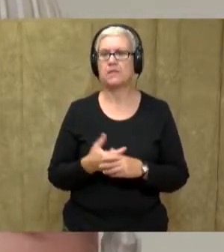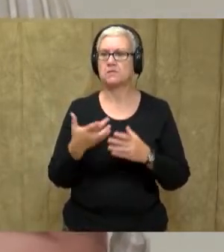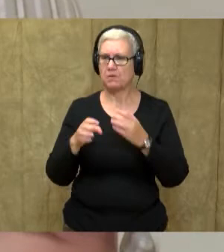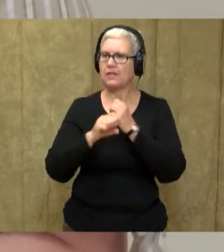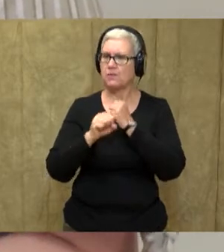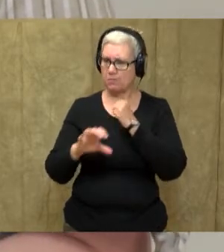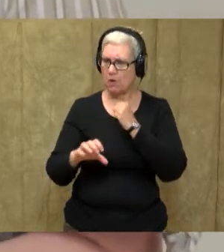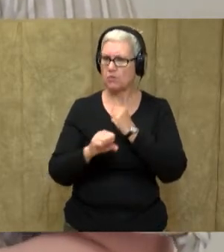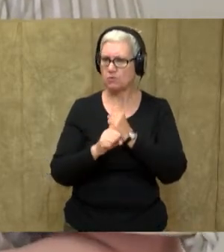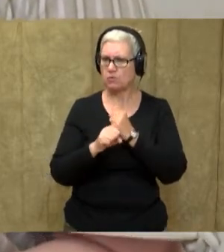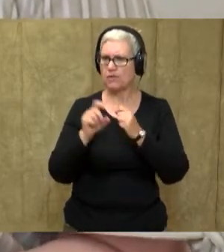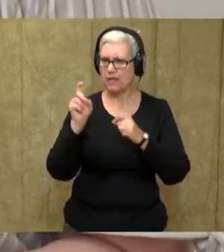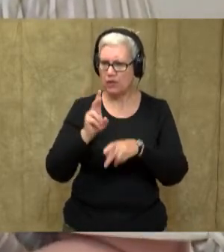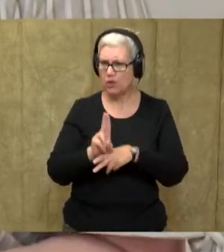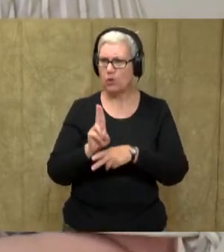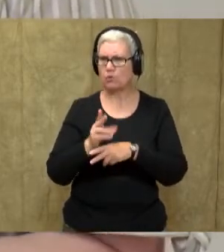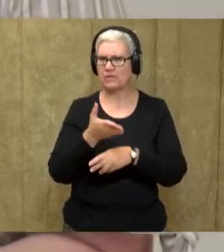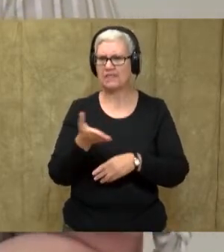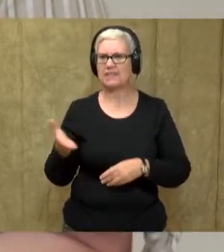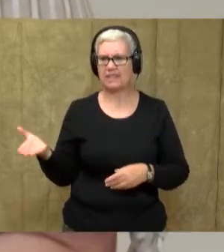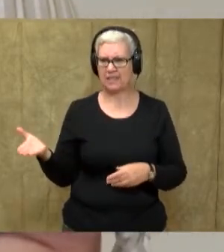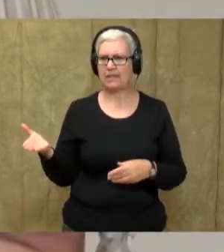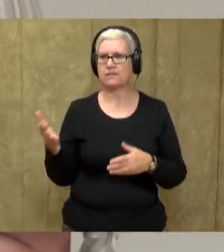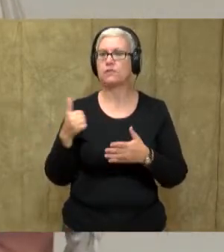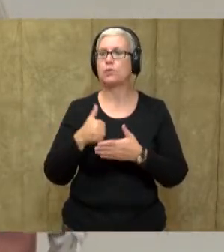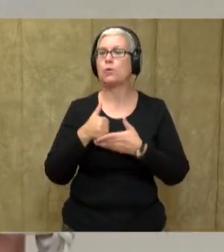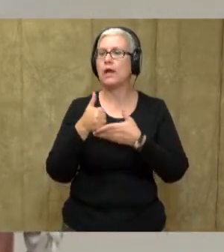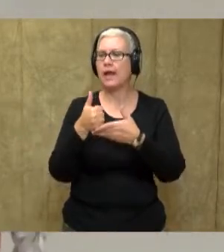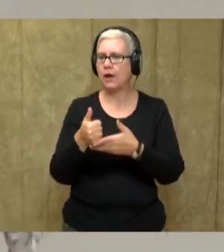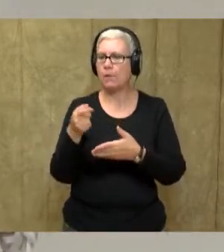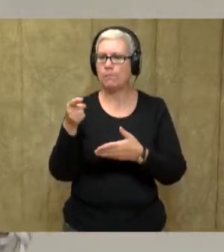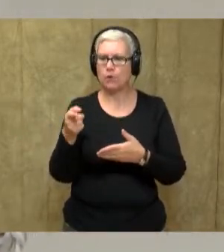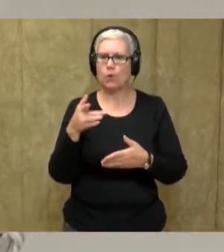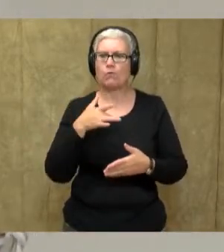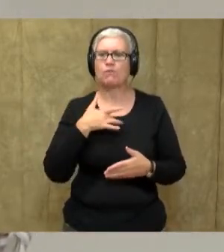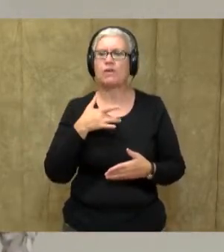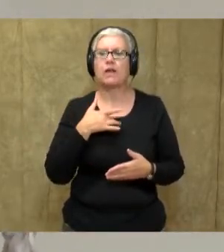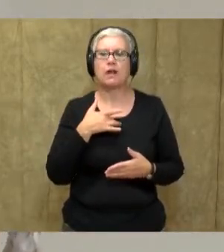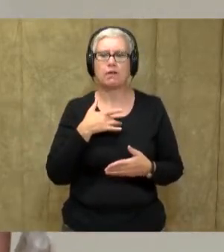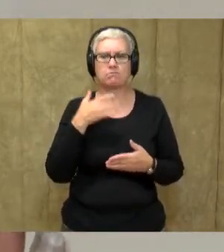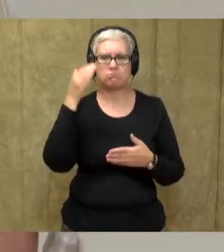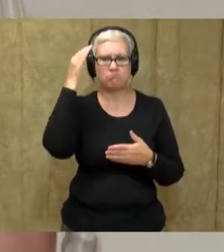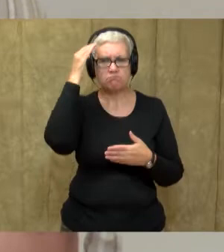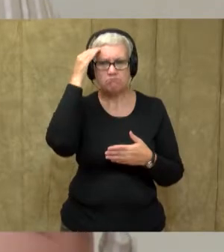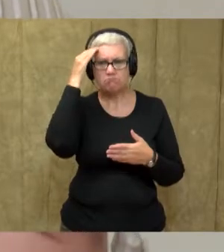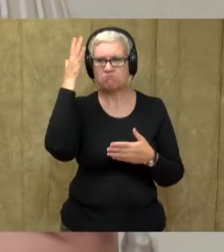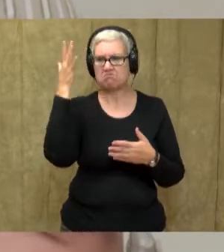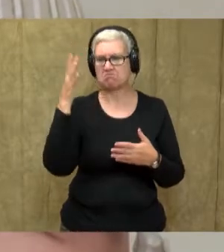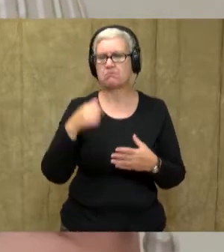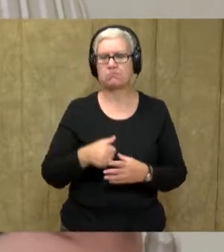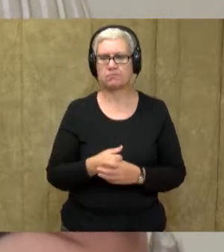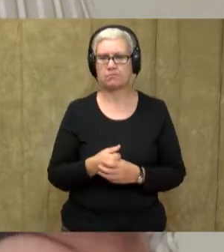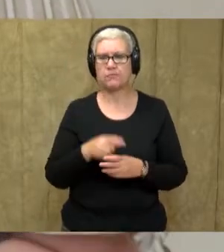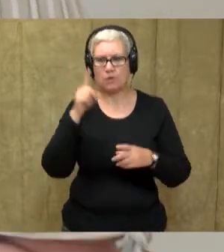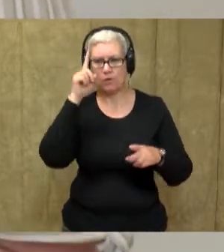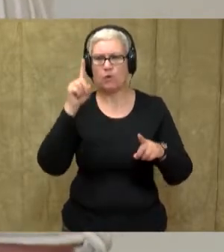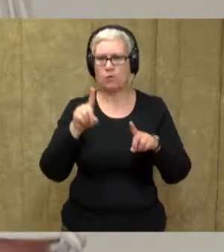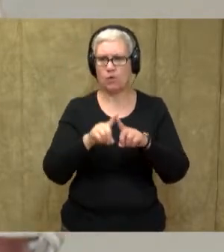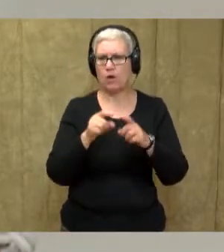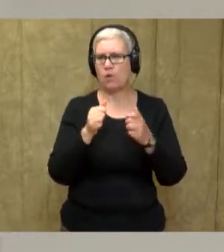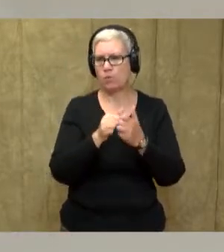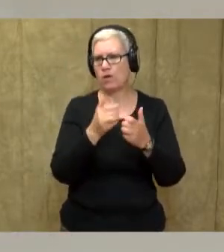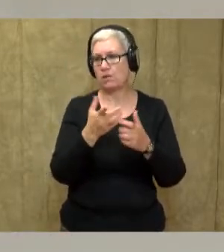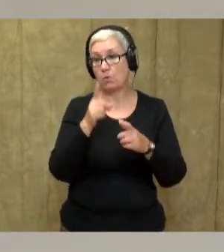commercial. So those are ways that writers appeal to our feelings, our thoughts, the way we agree with something